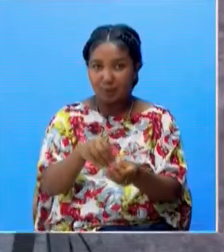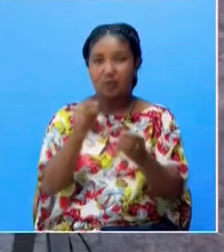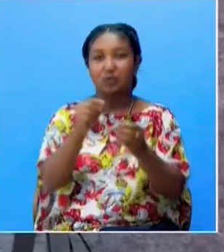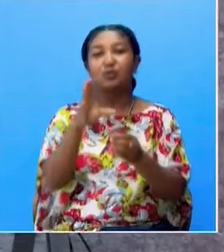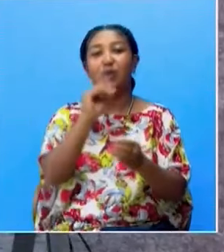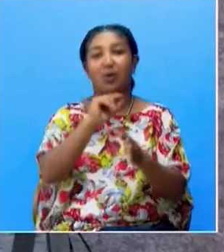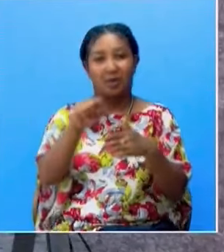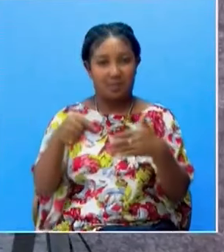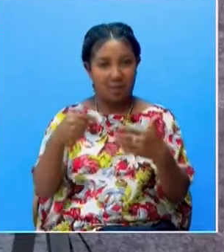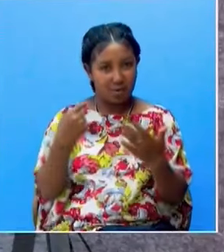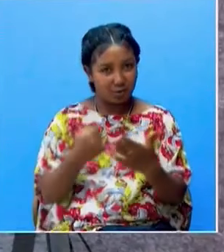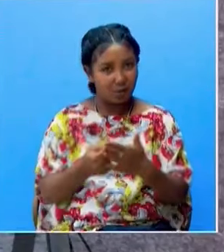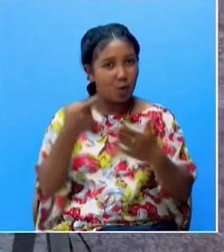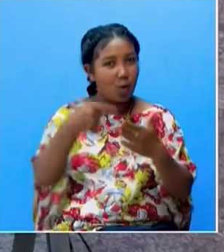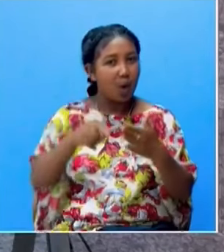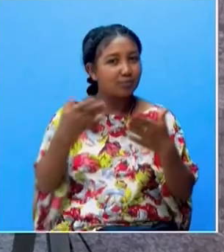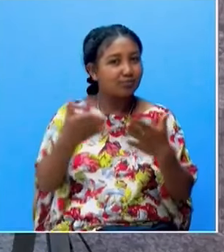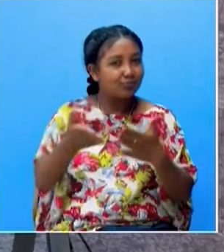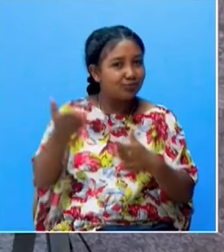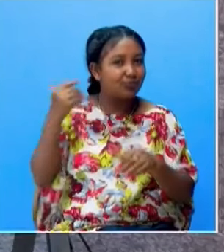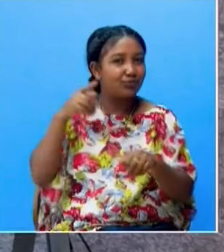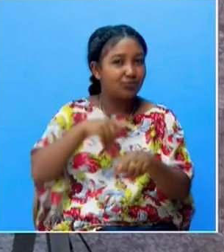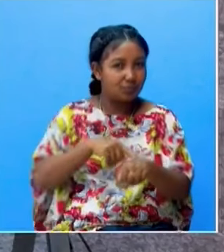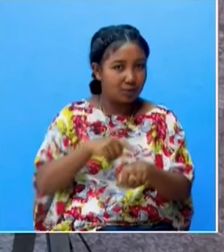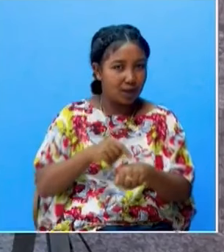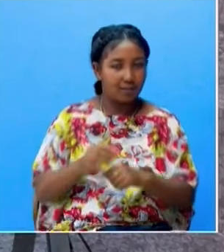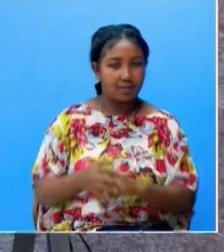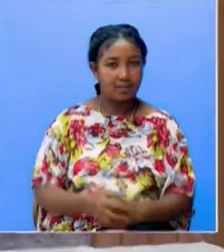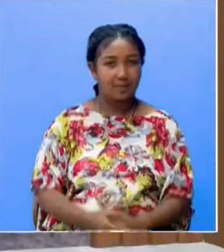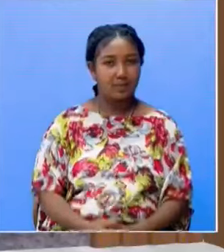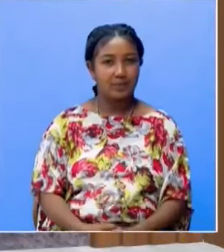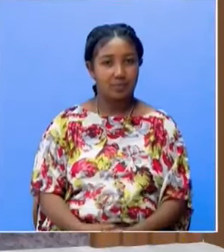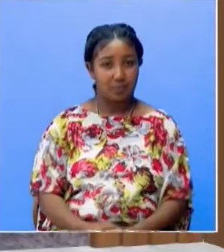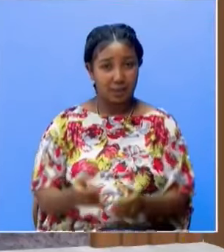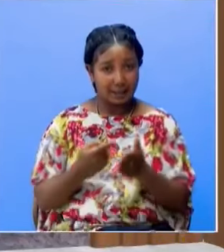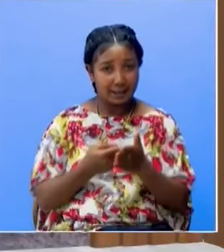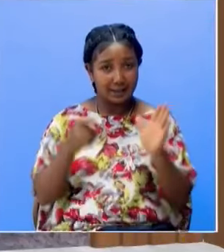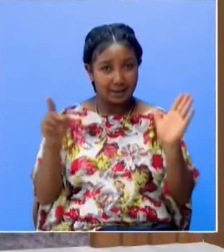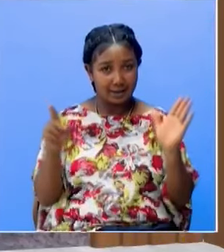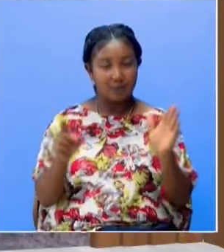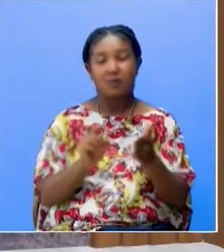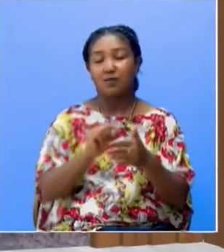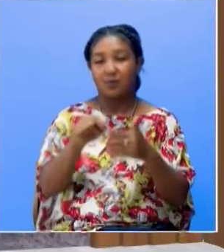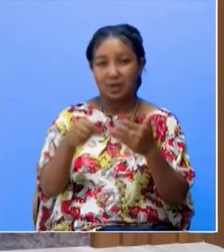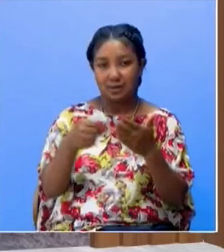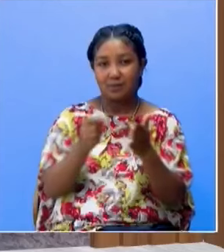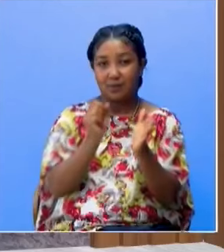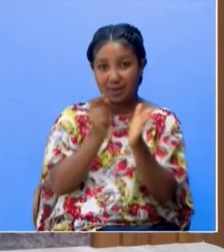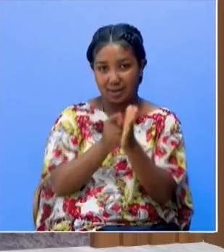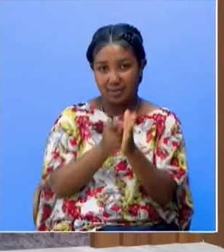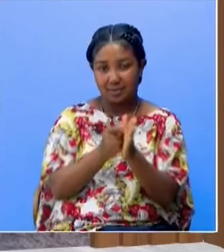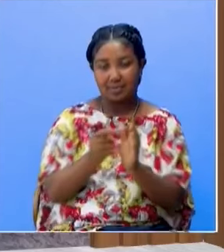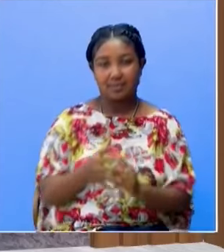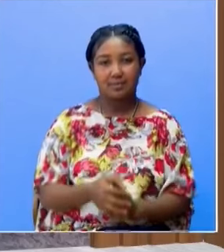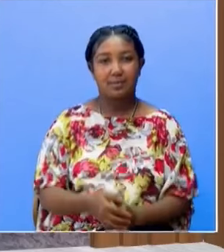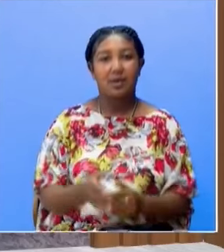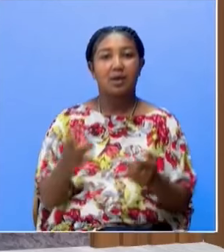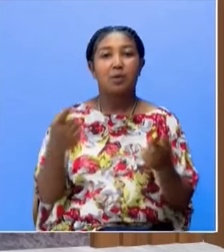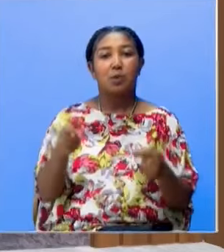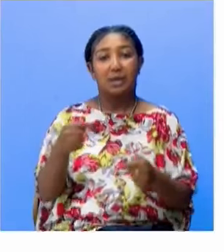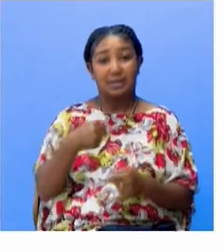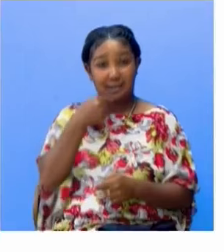talk about what happened in the past. Is it clear? For example, come on here. When we